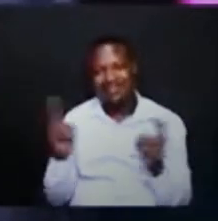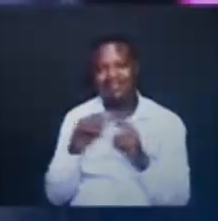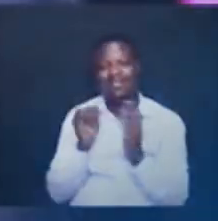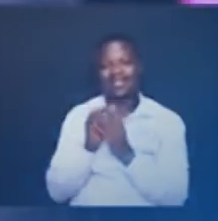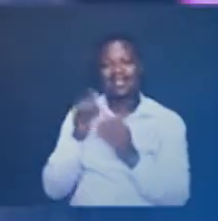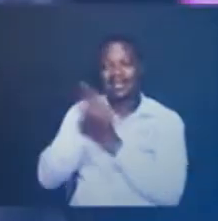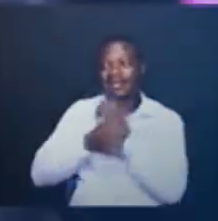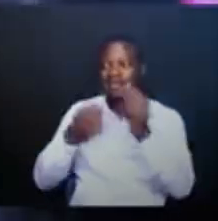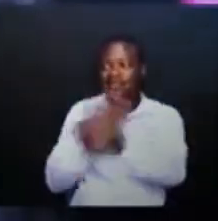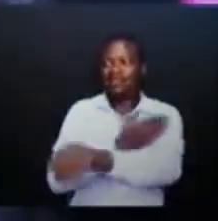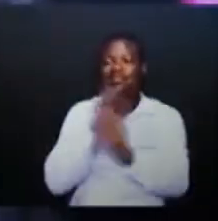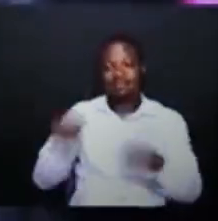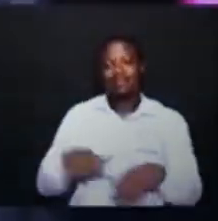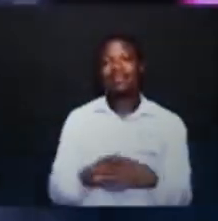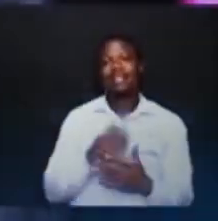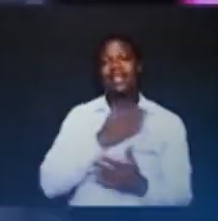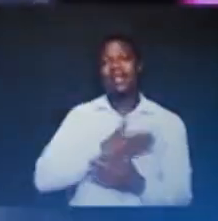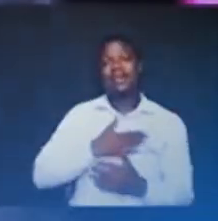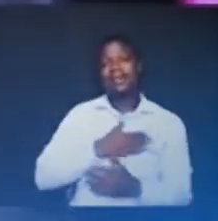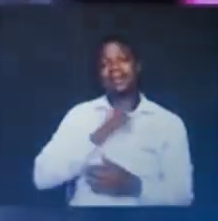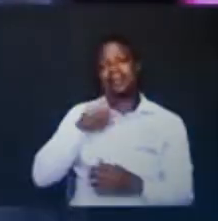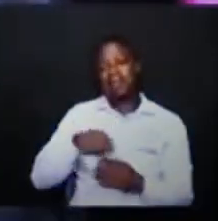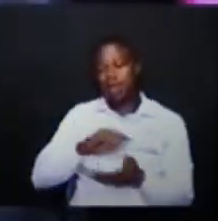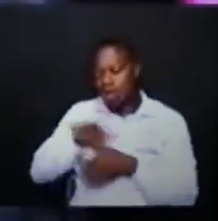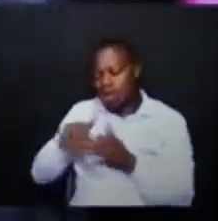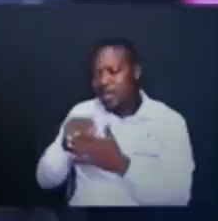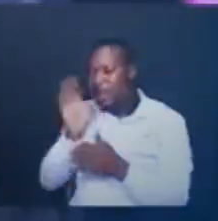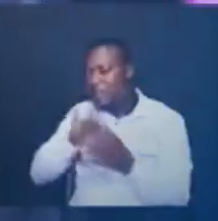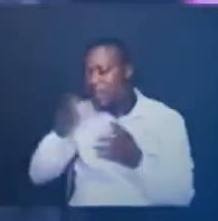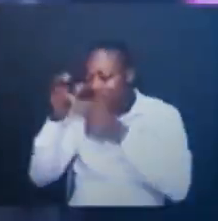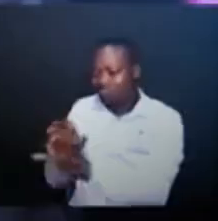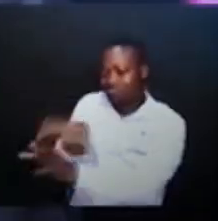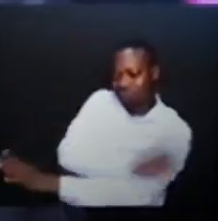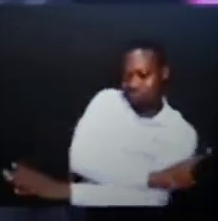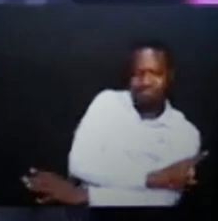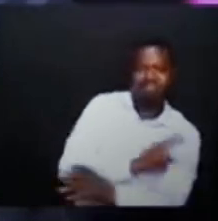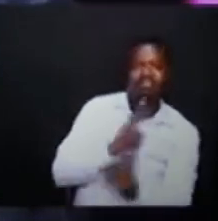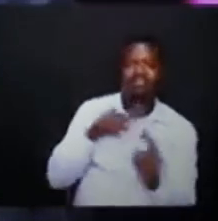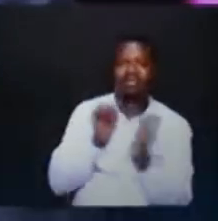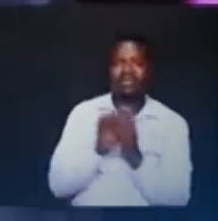prospering. We need to move away from this that corrupts